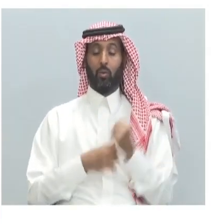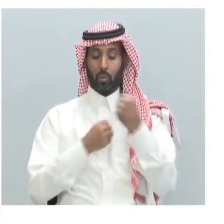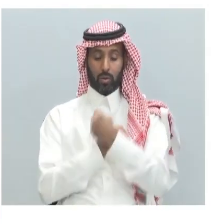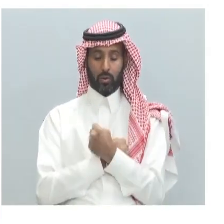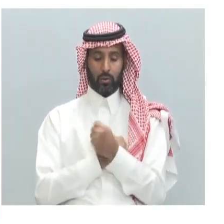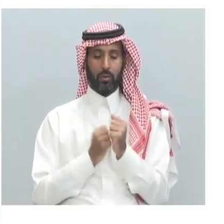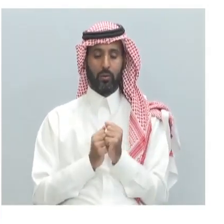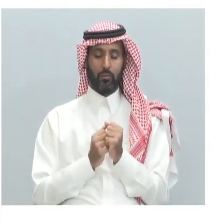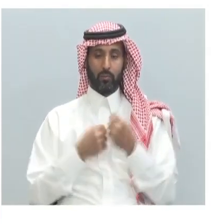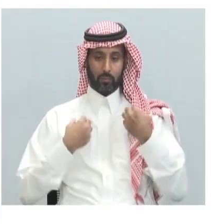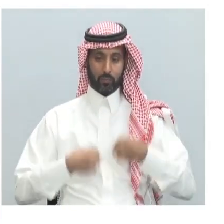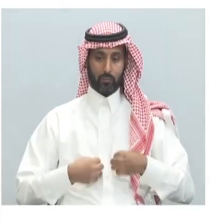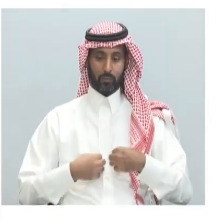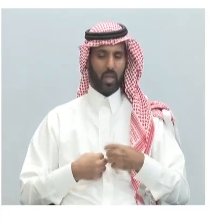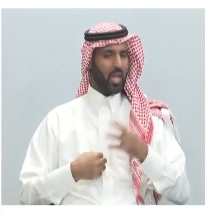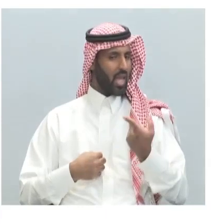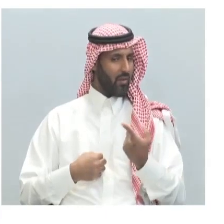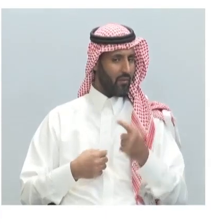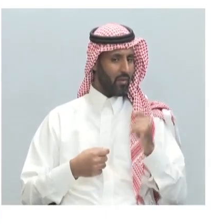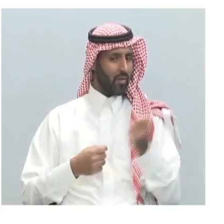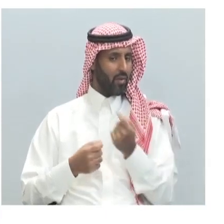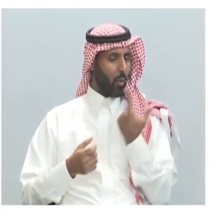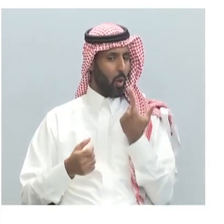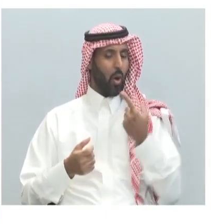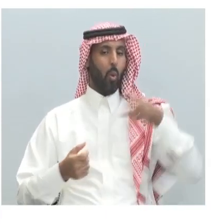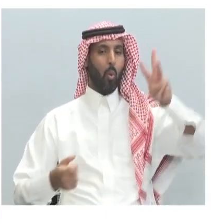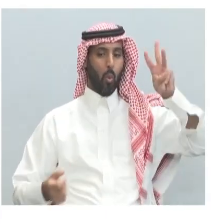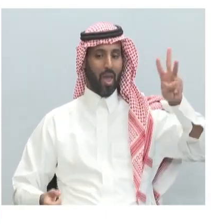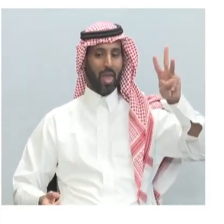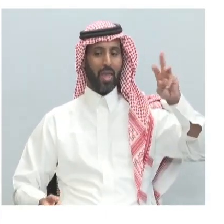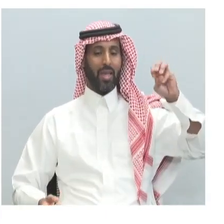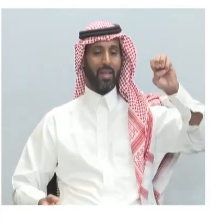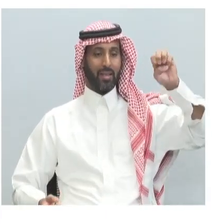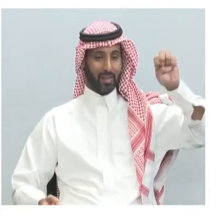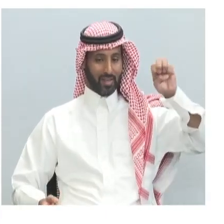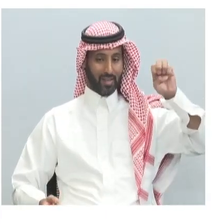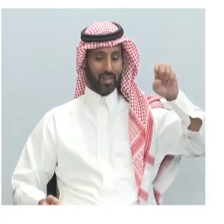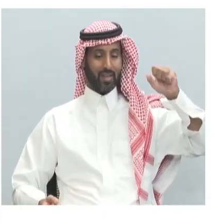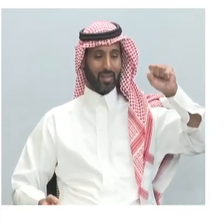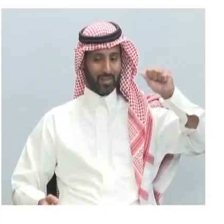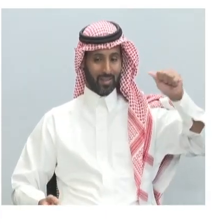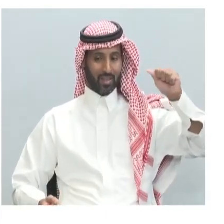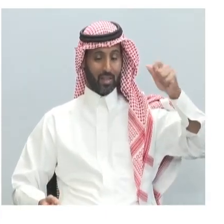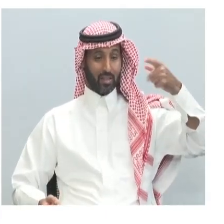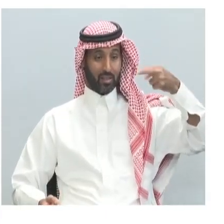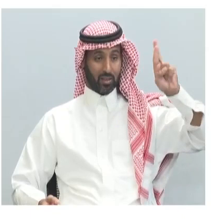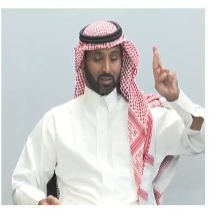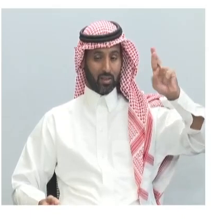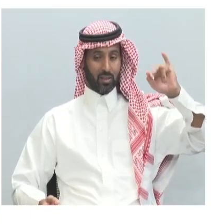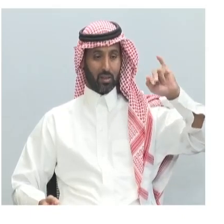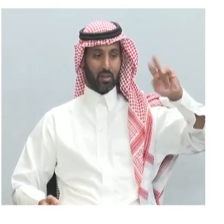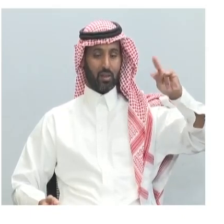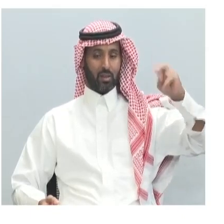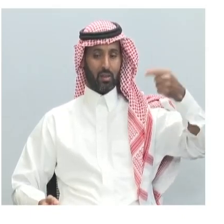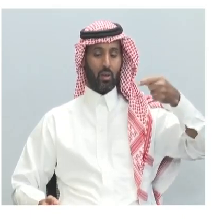wearing. Okay, now how to write the wearing here? Is it like E-R-E, E-A-R, or A-I-R? What